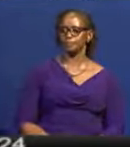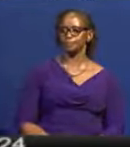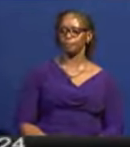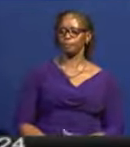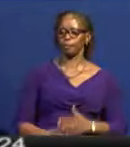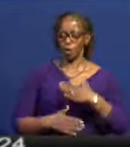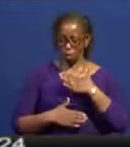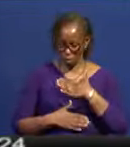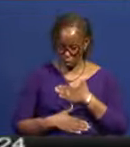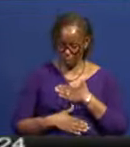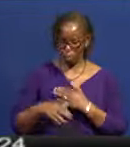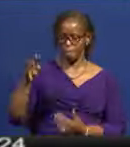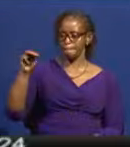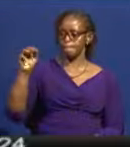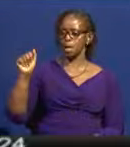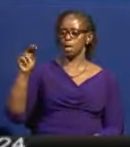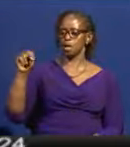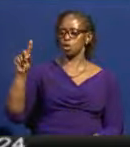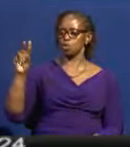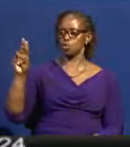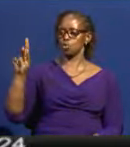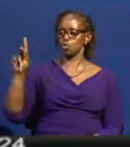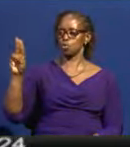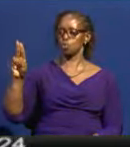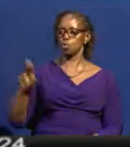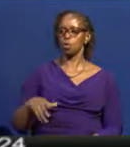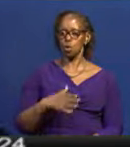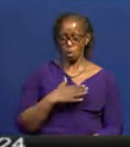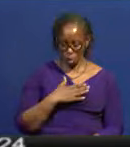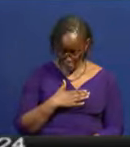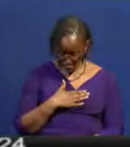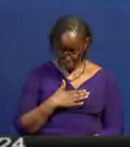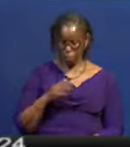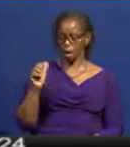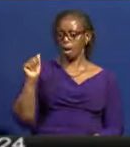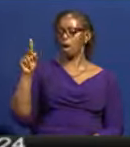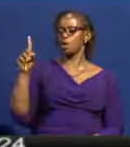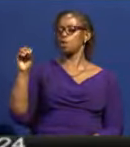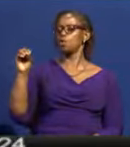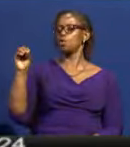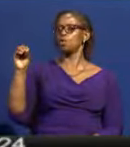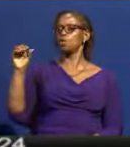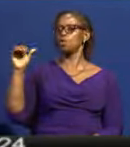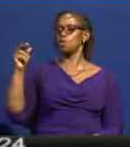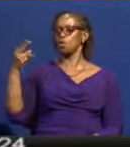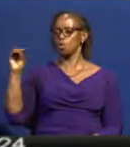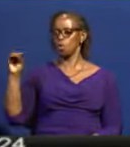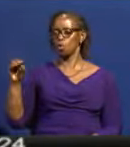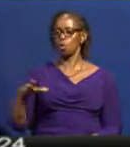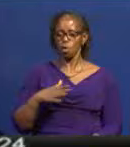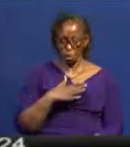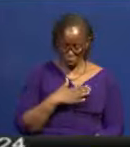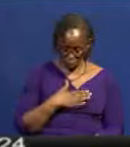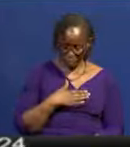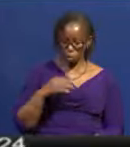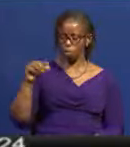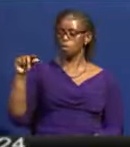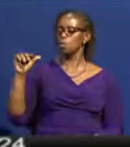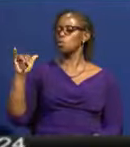Honorable Daniel Manduku. Honorable Mohamed Ador. Honorable Wario